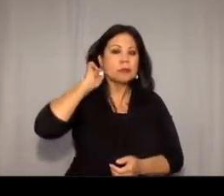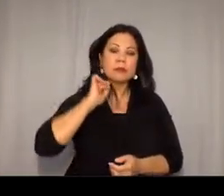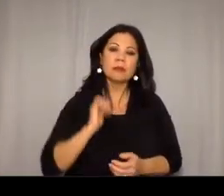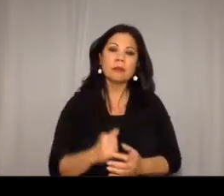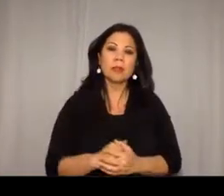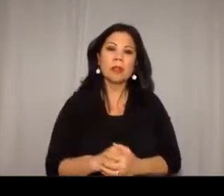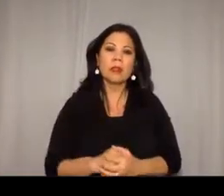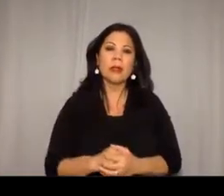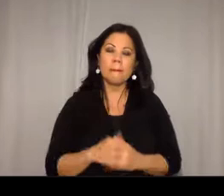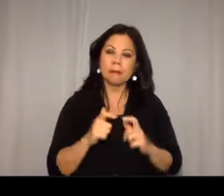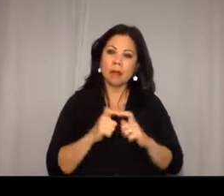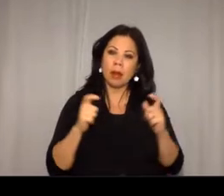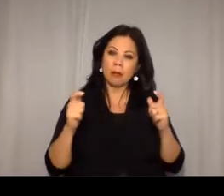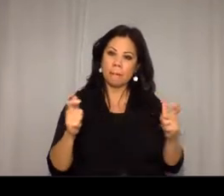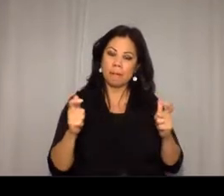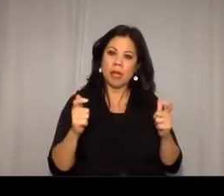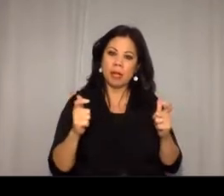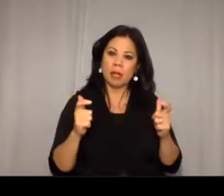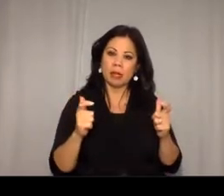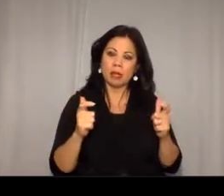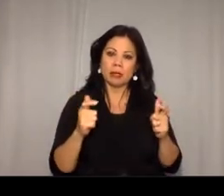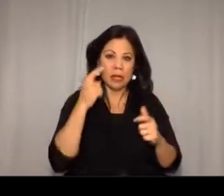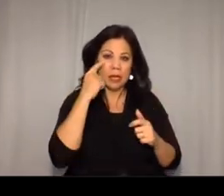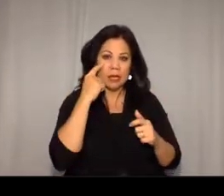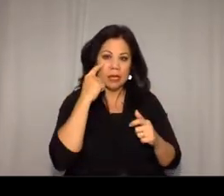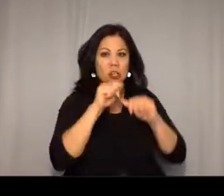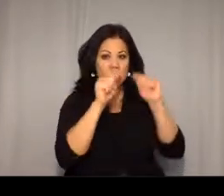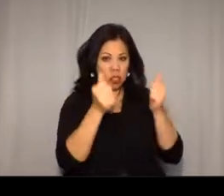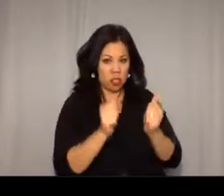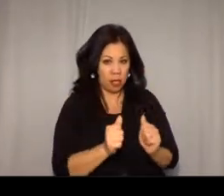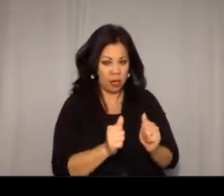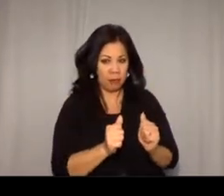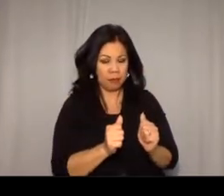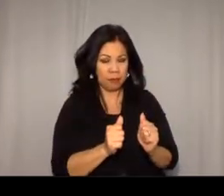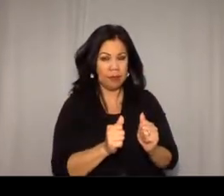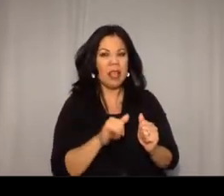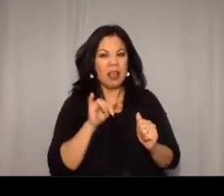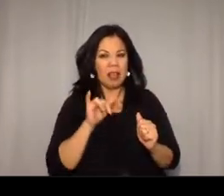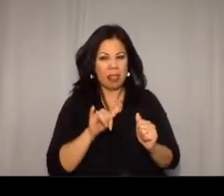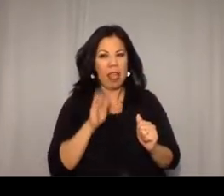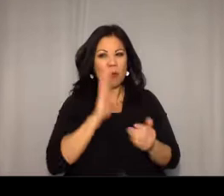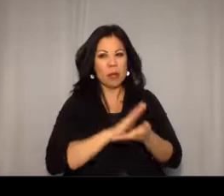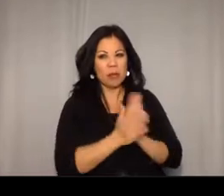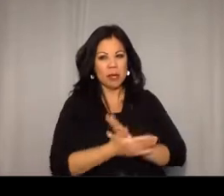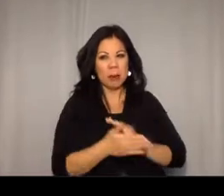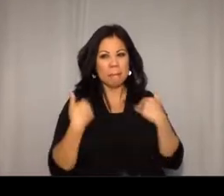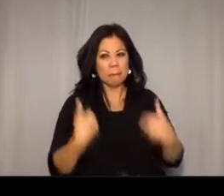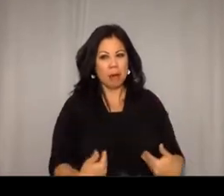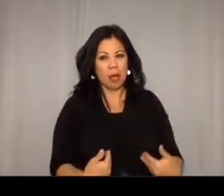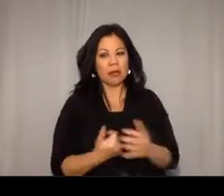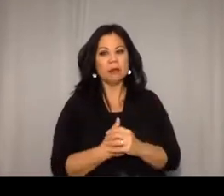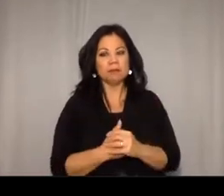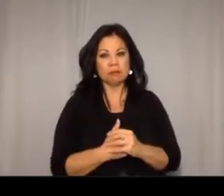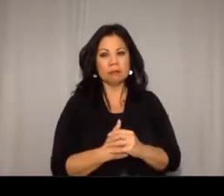I've made a nice big tear shape. That's going to be the body. And on top of that body, I'm going to